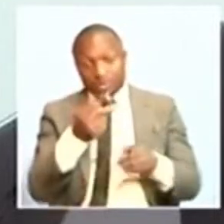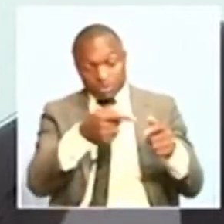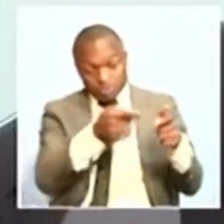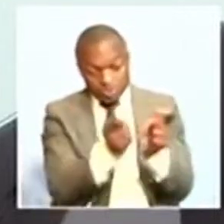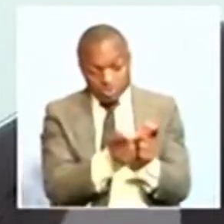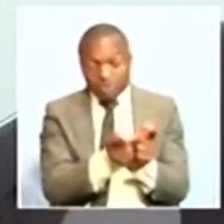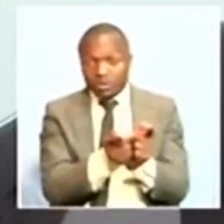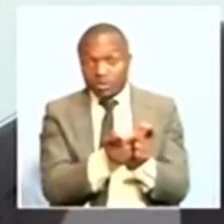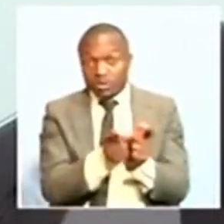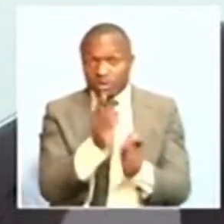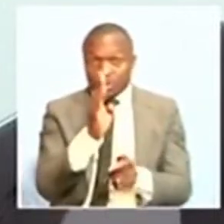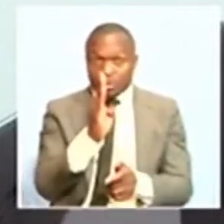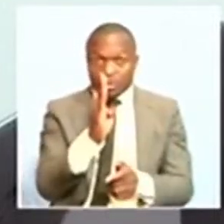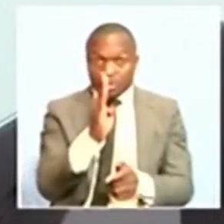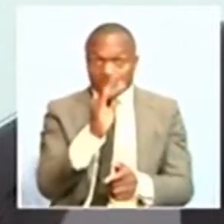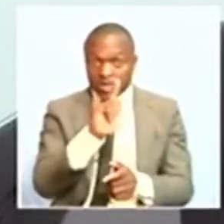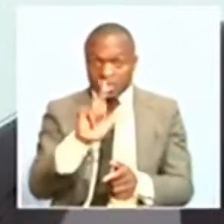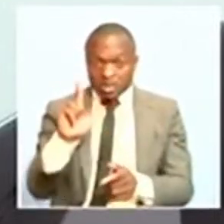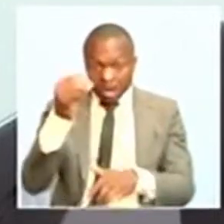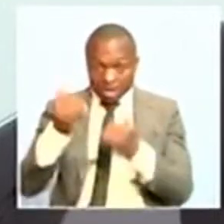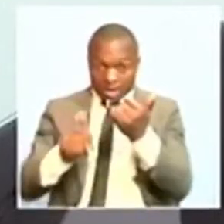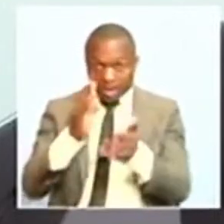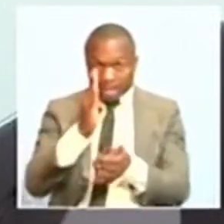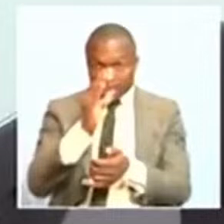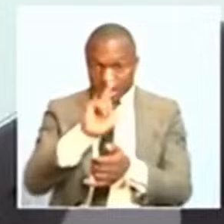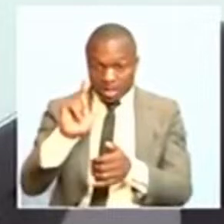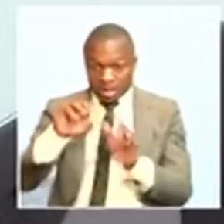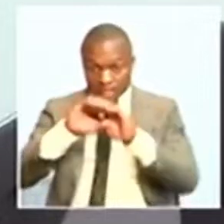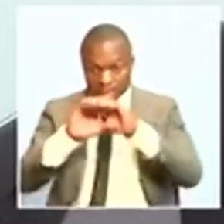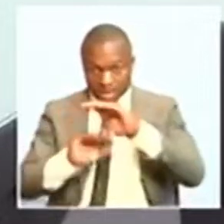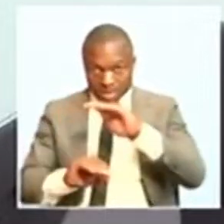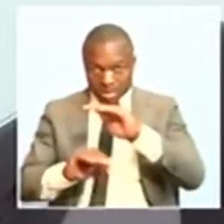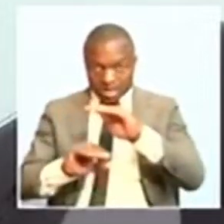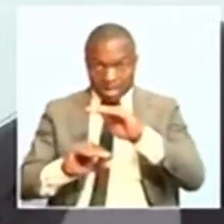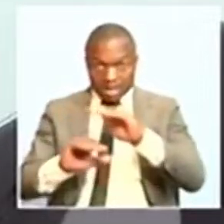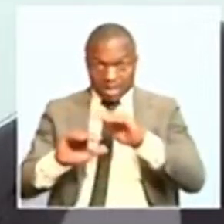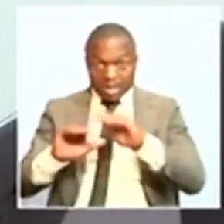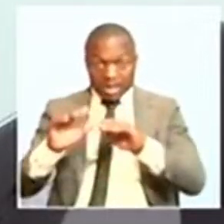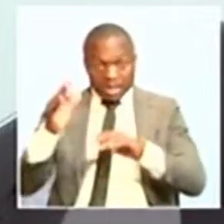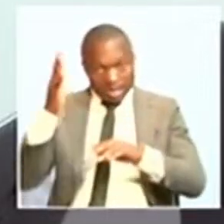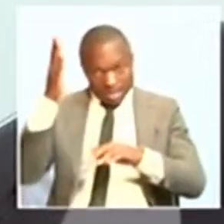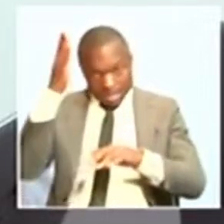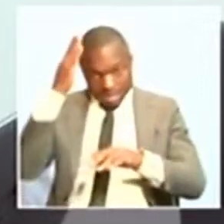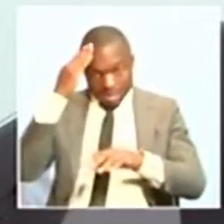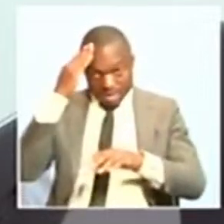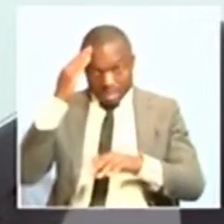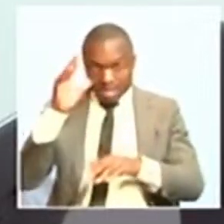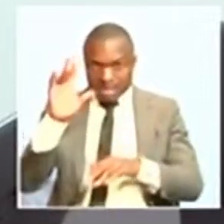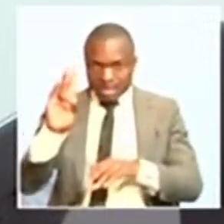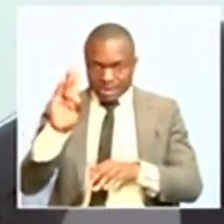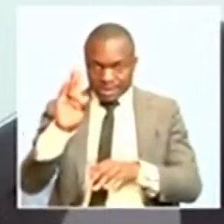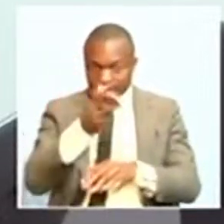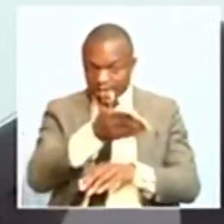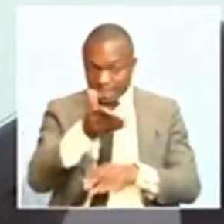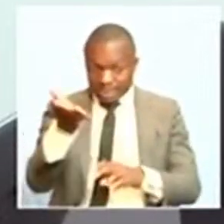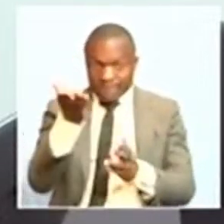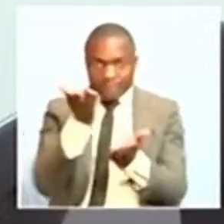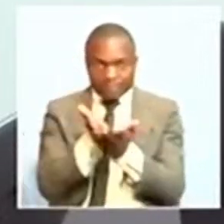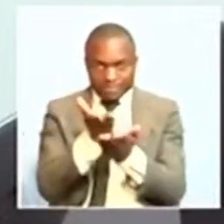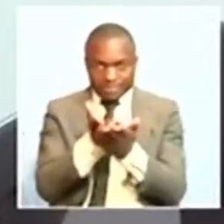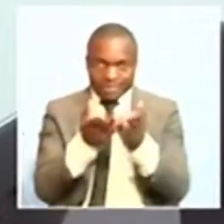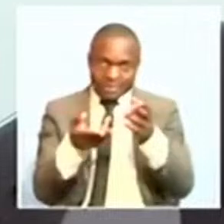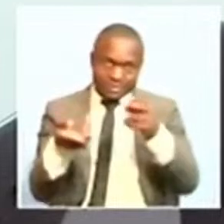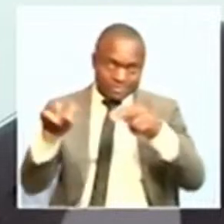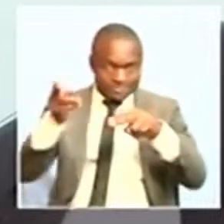of the bill, which is at the end of the bill, under heading 7, there's a proposal to